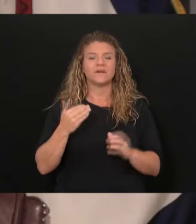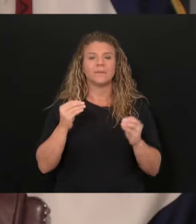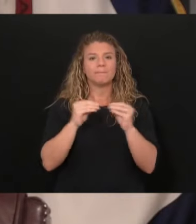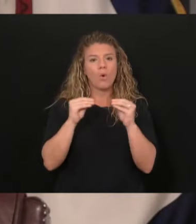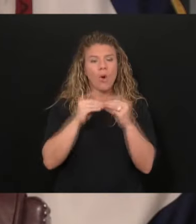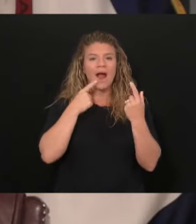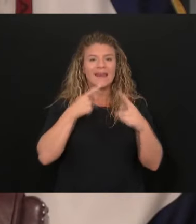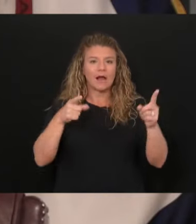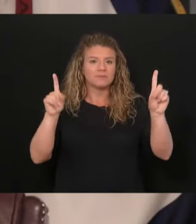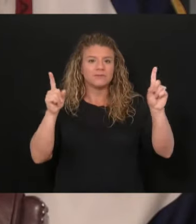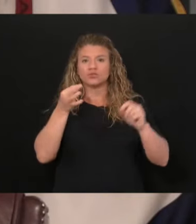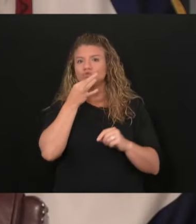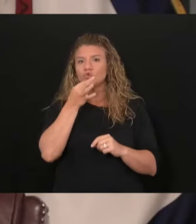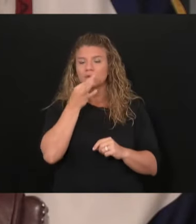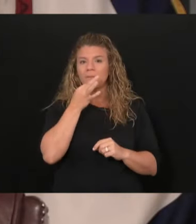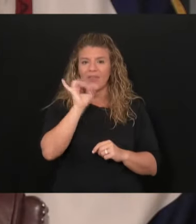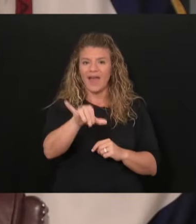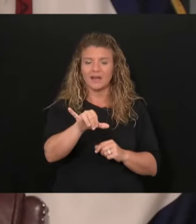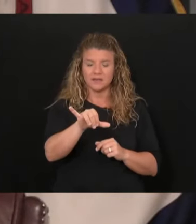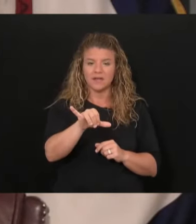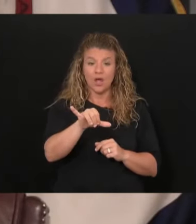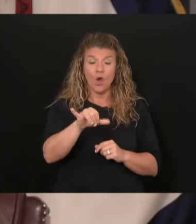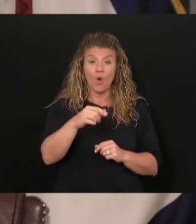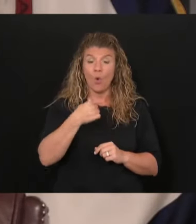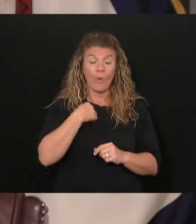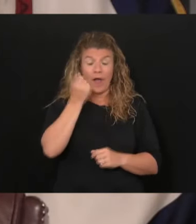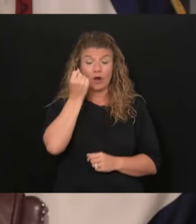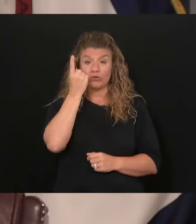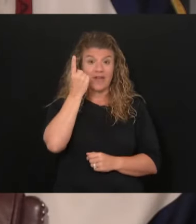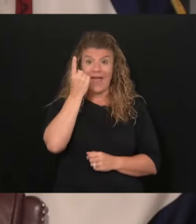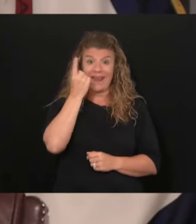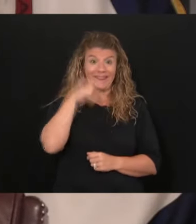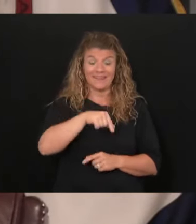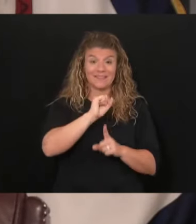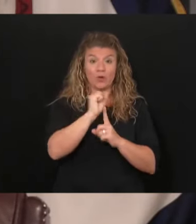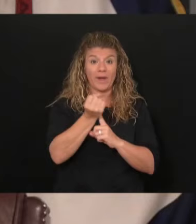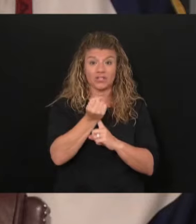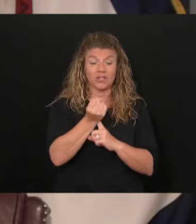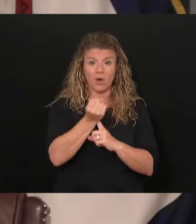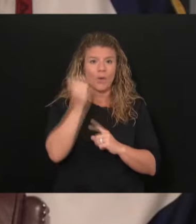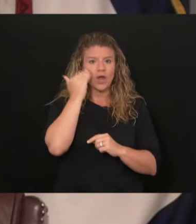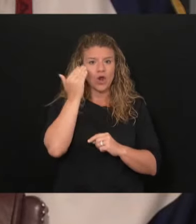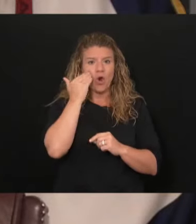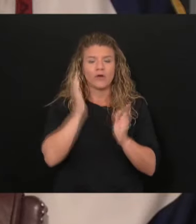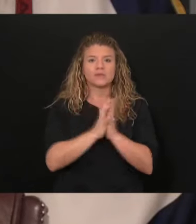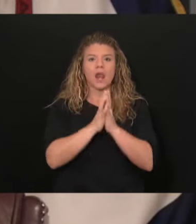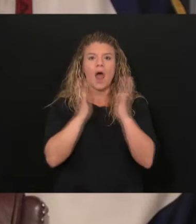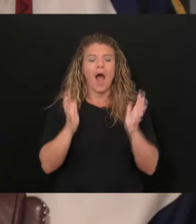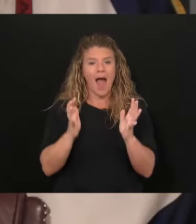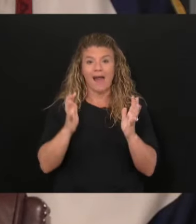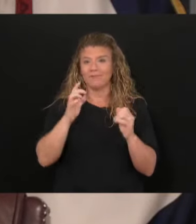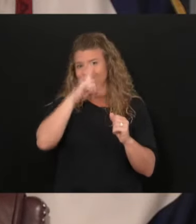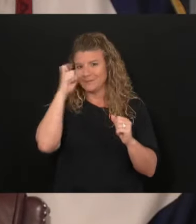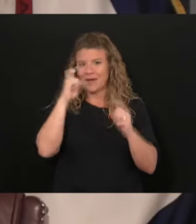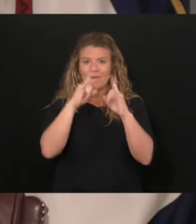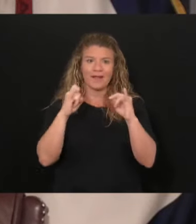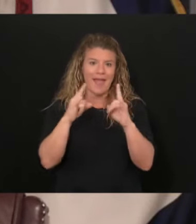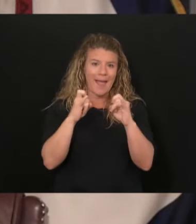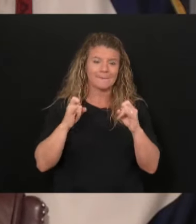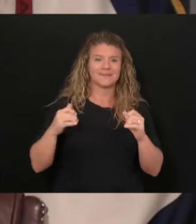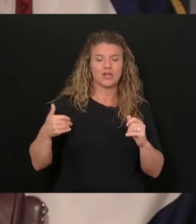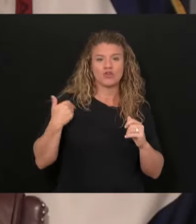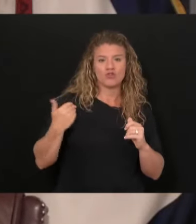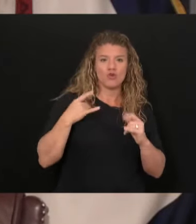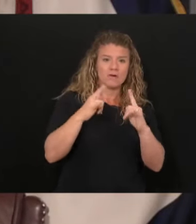some announcements on that very soon. We totally understand the situation, that there's a lot of summer camps and youth camps